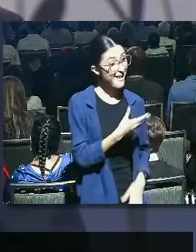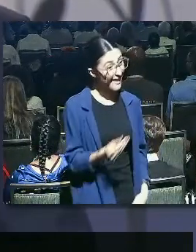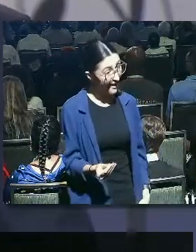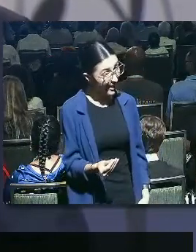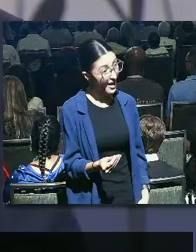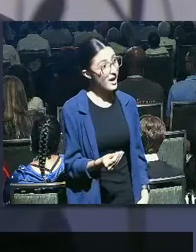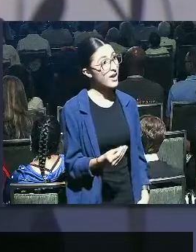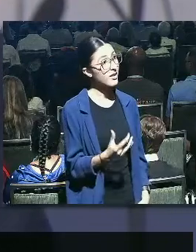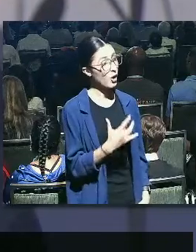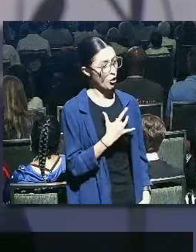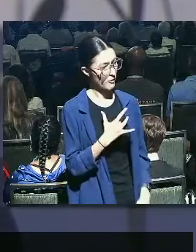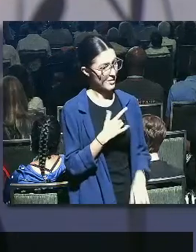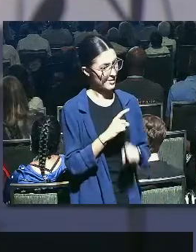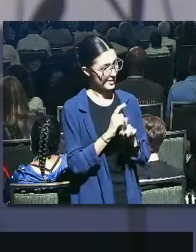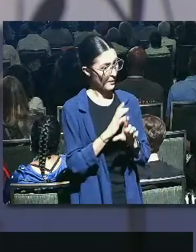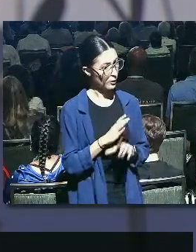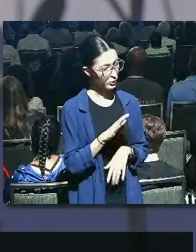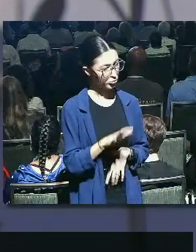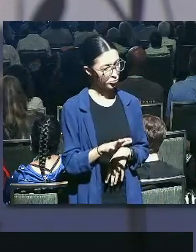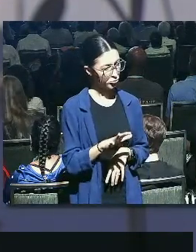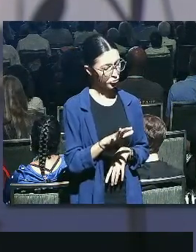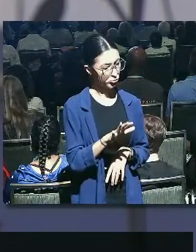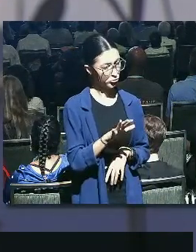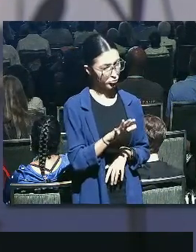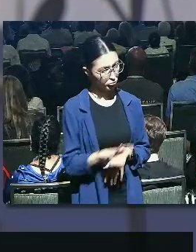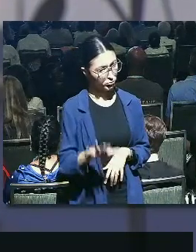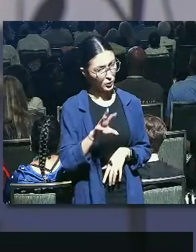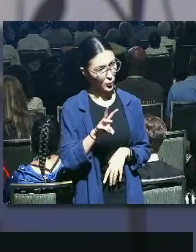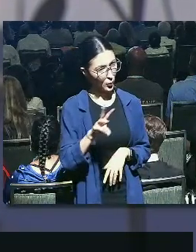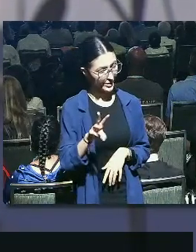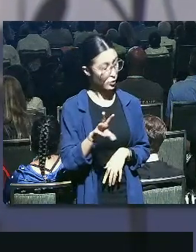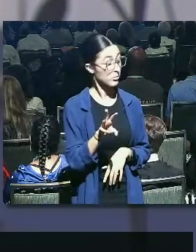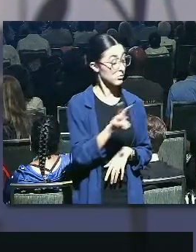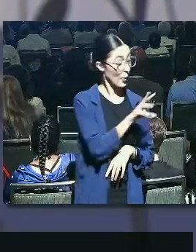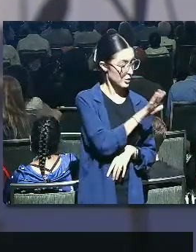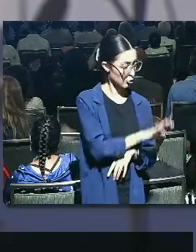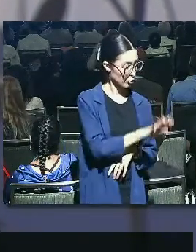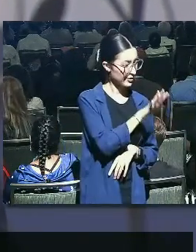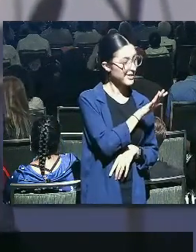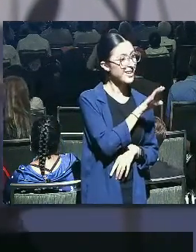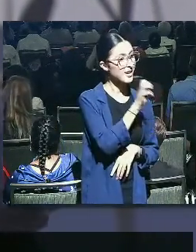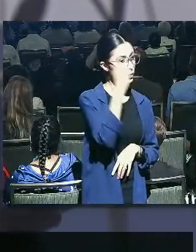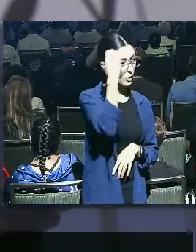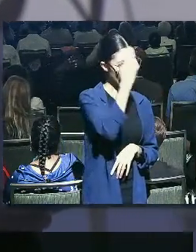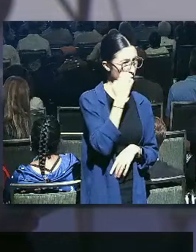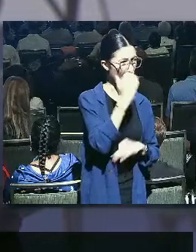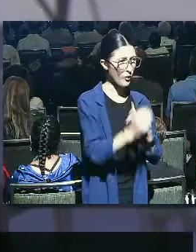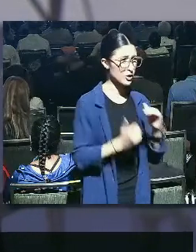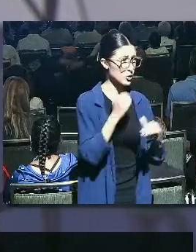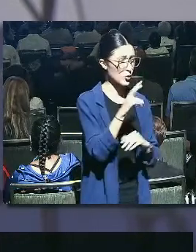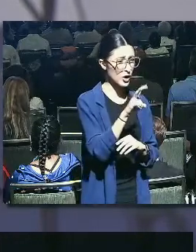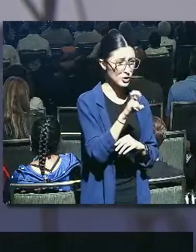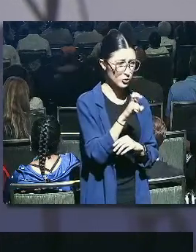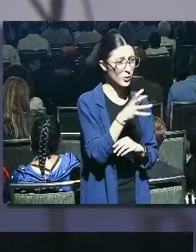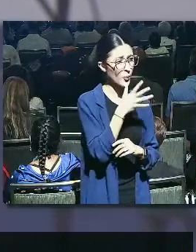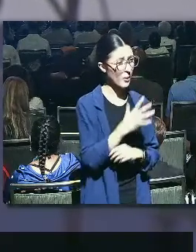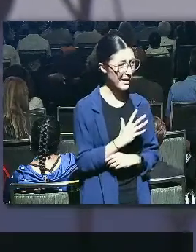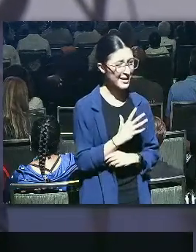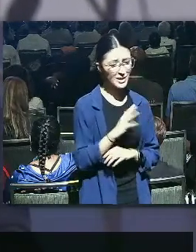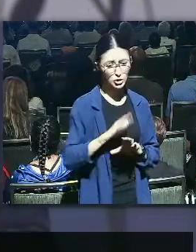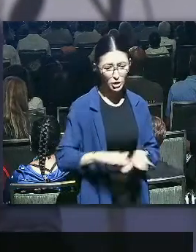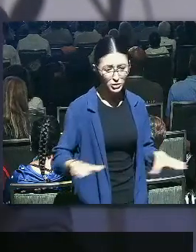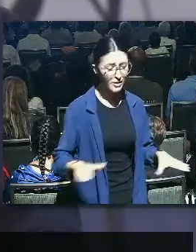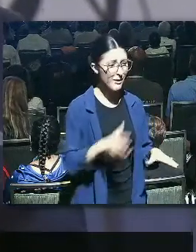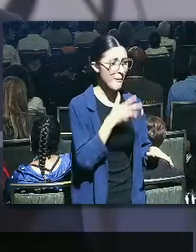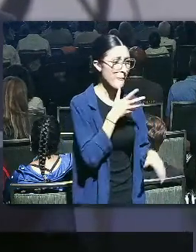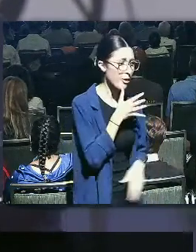Western Europe, over 1,200 women, children, mothers, fathers,